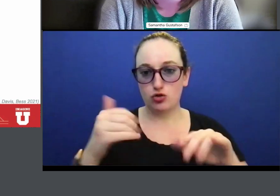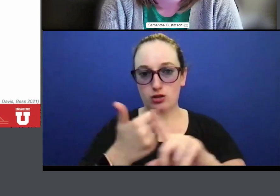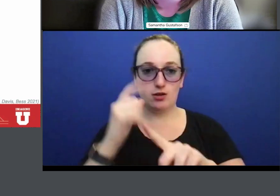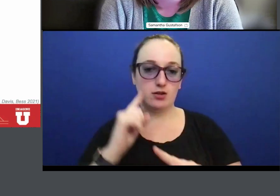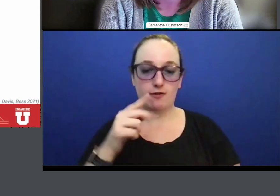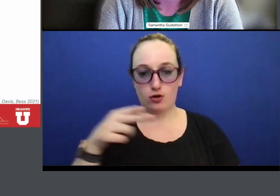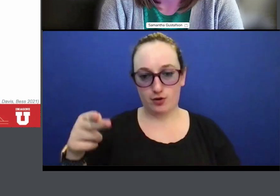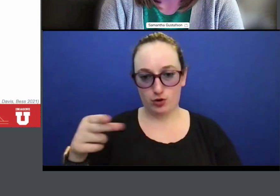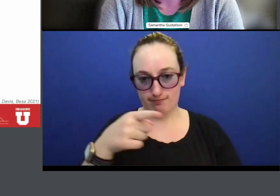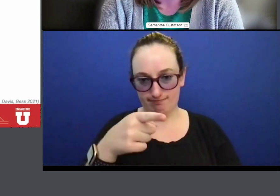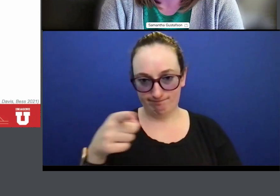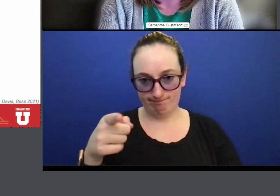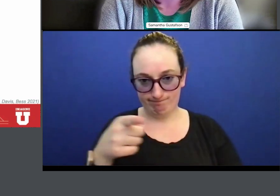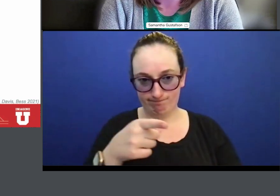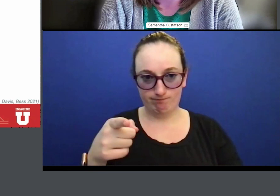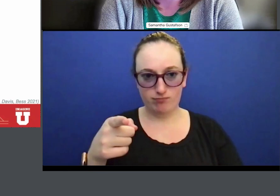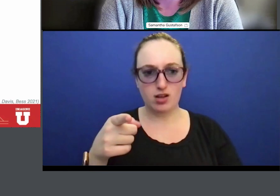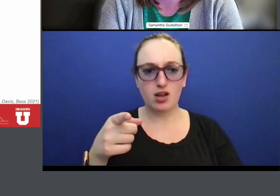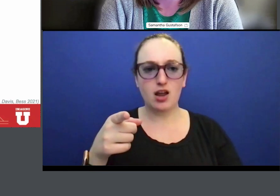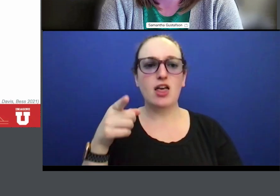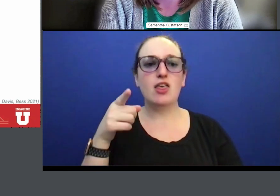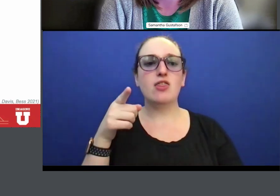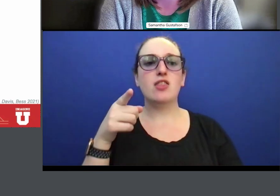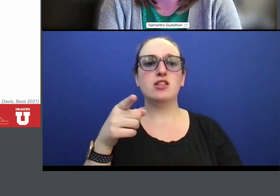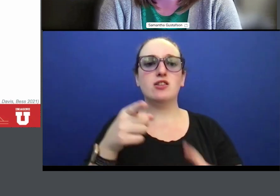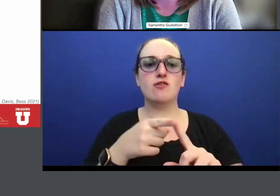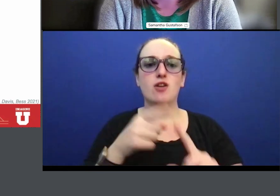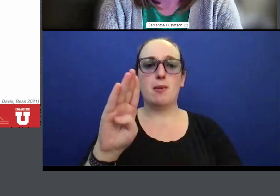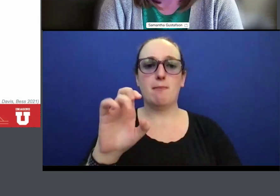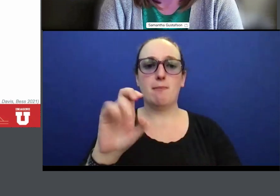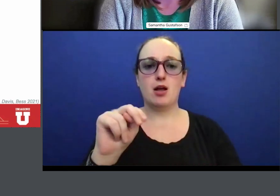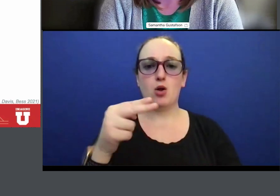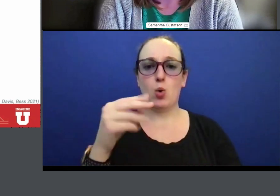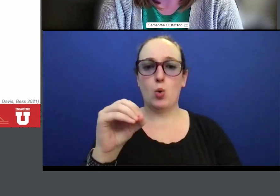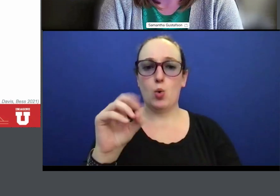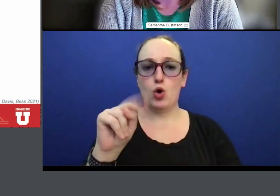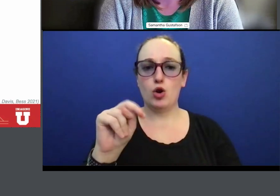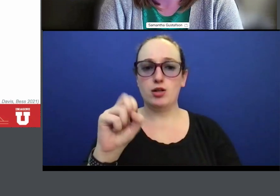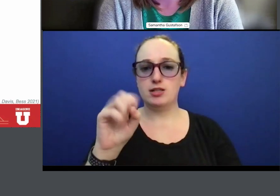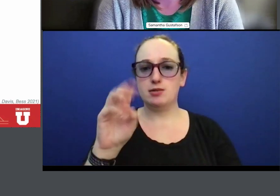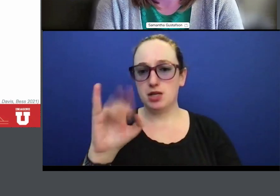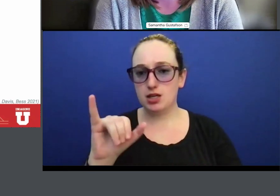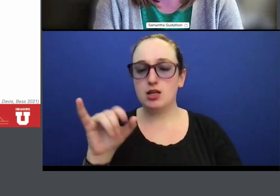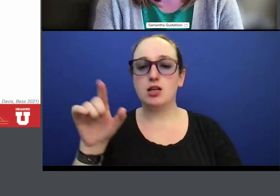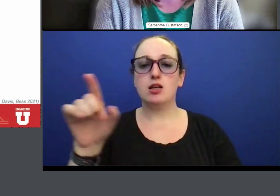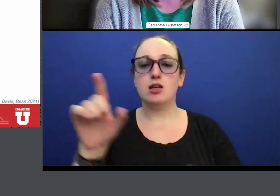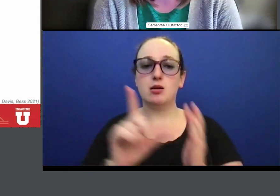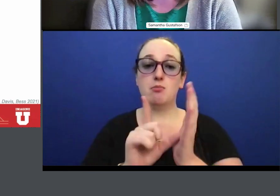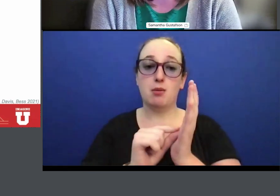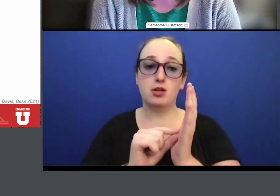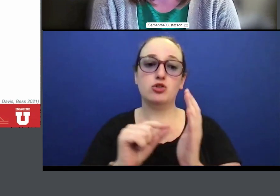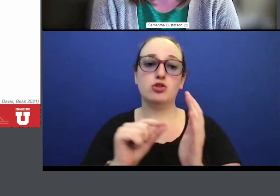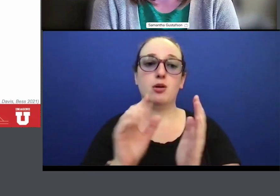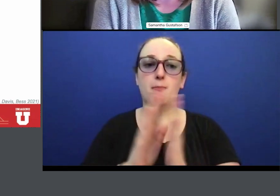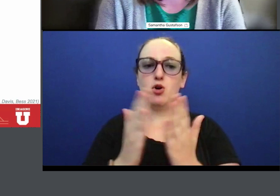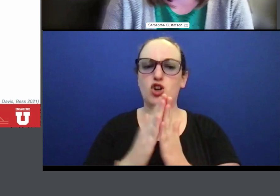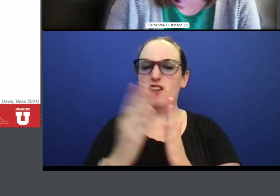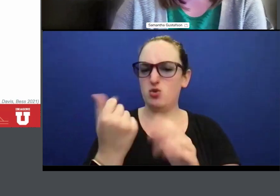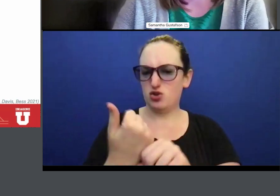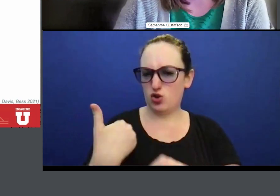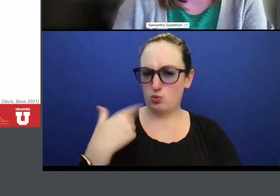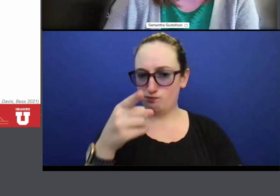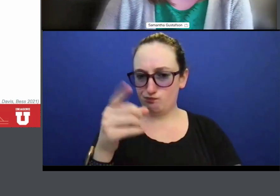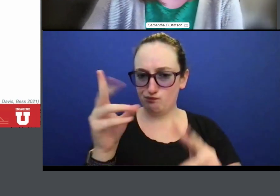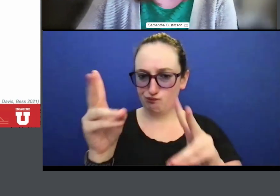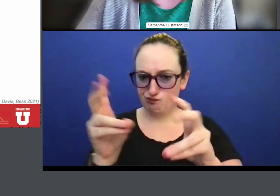hard of hearing. So here's a figure from Ben Hornsby that came out in a book chapter a couple years ago. And